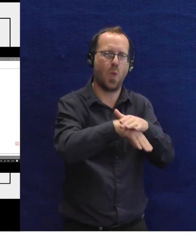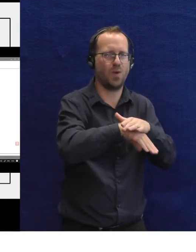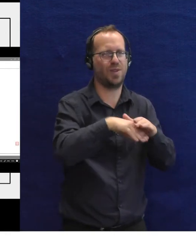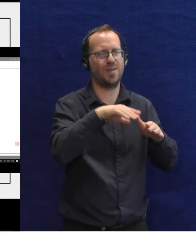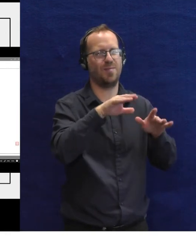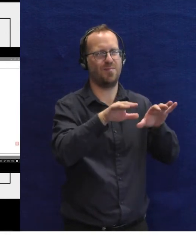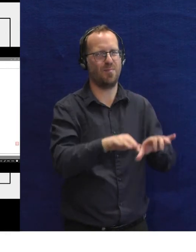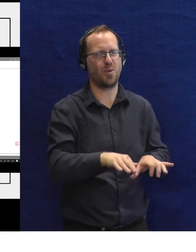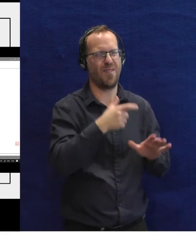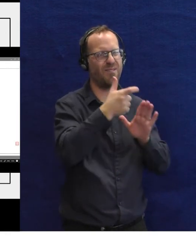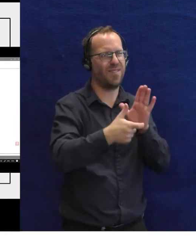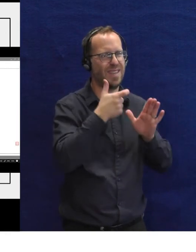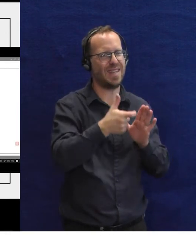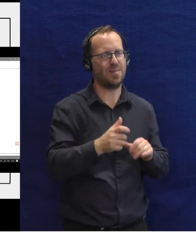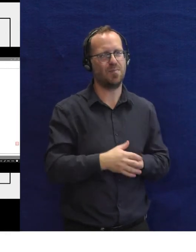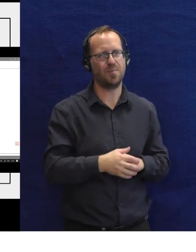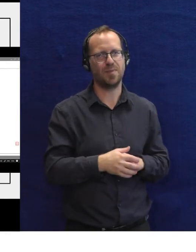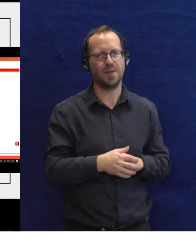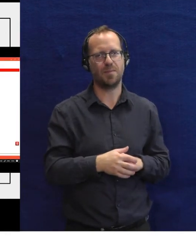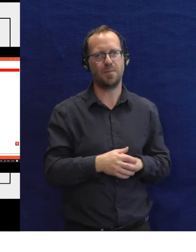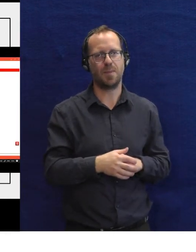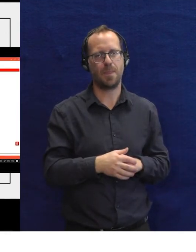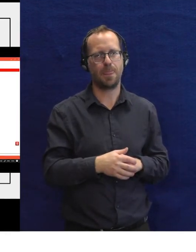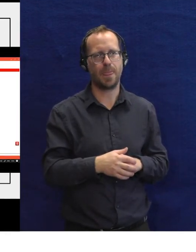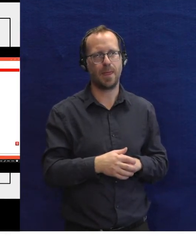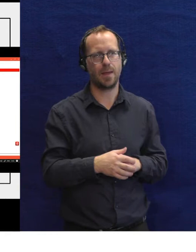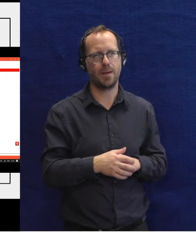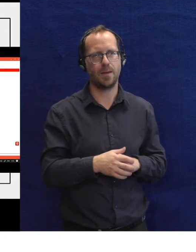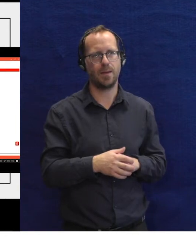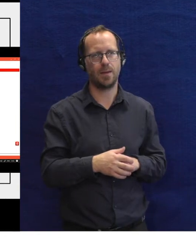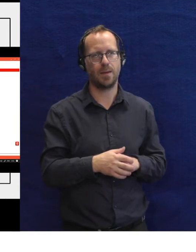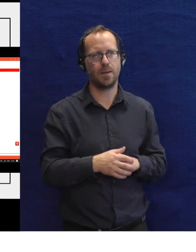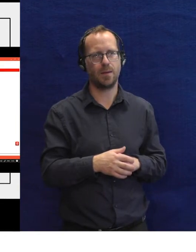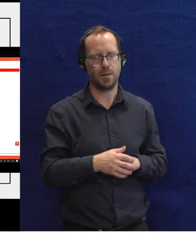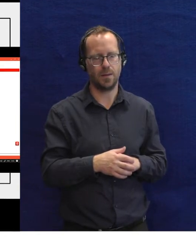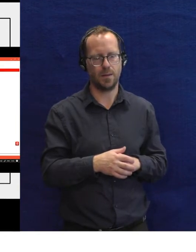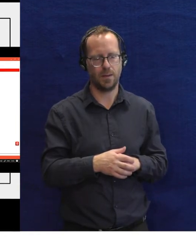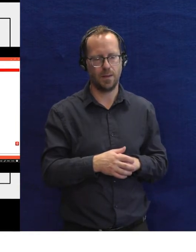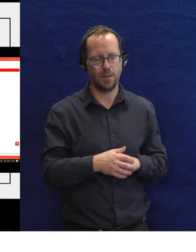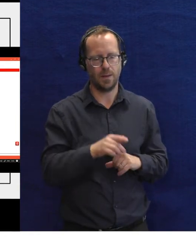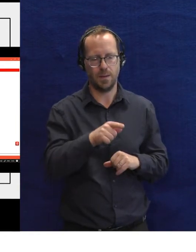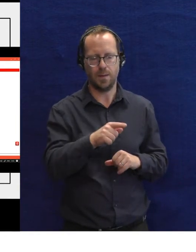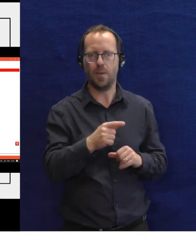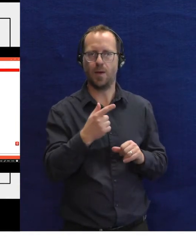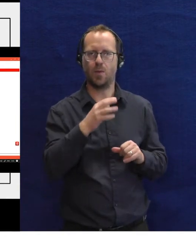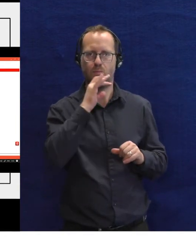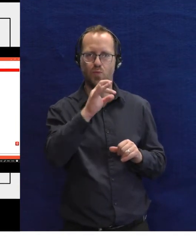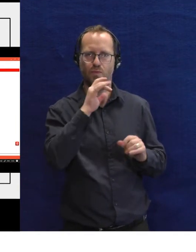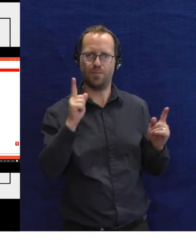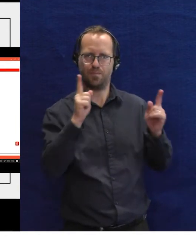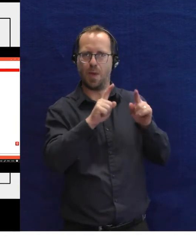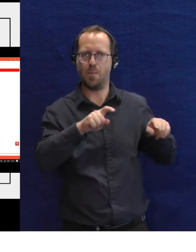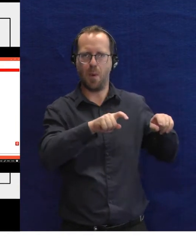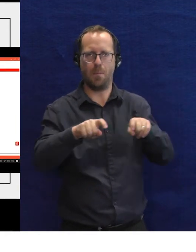yourself, and it is added and used as a description. Or you use a professional recorded... A